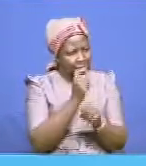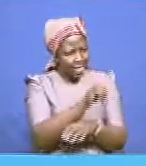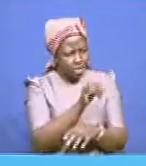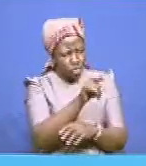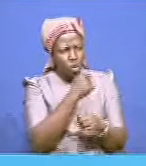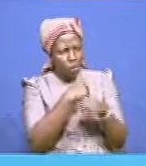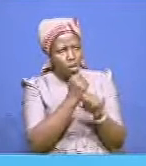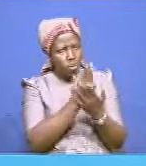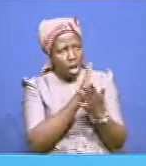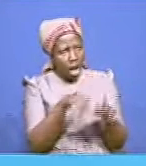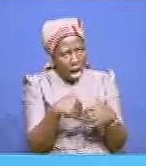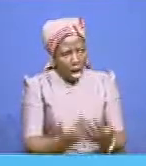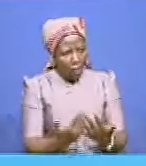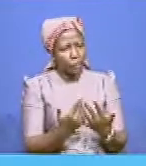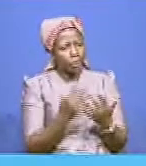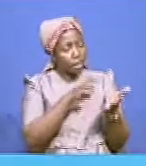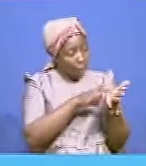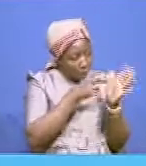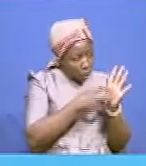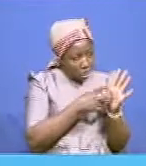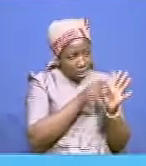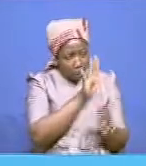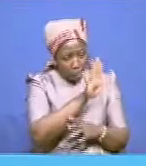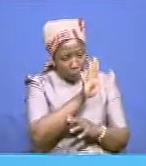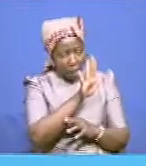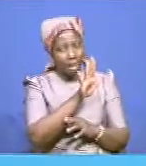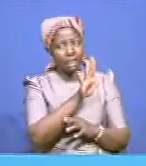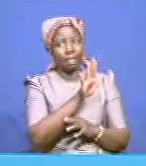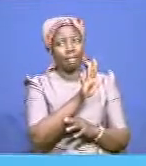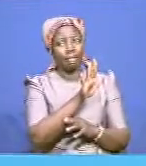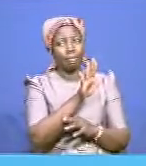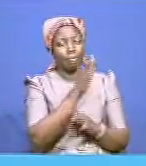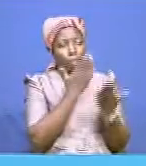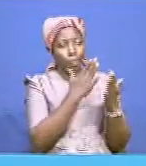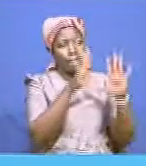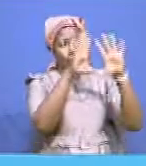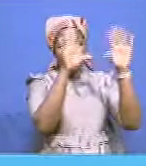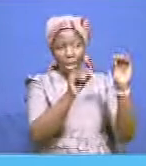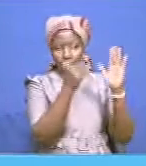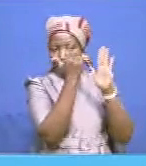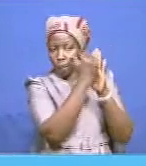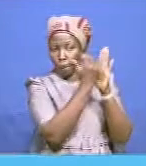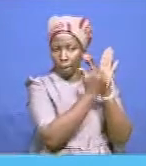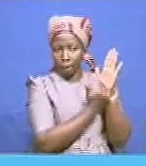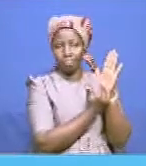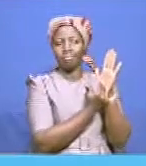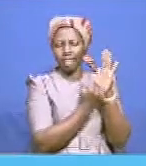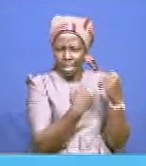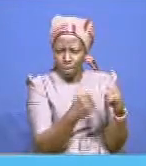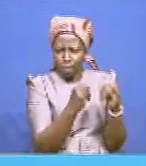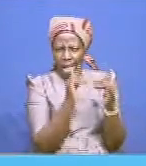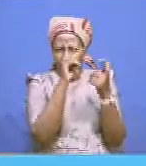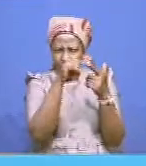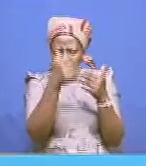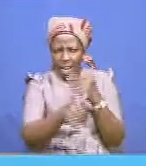ensure that the projects that you have laid down, perhaps in the budget, are implemented to the letter?